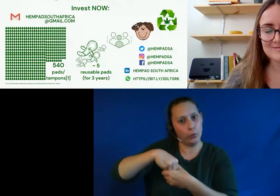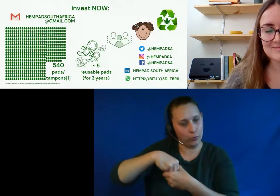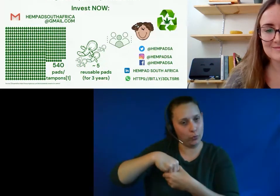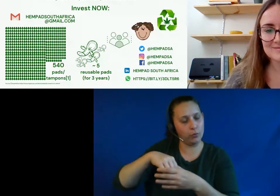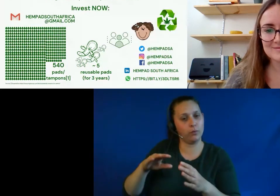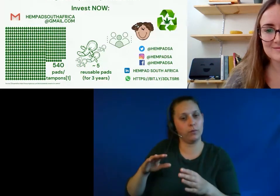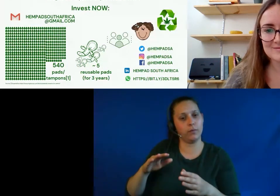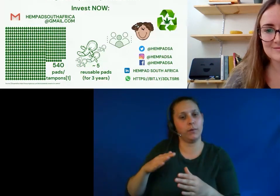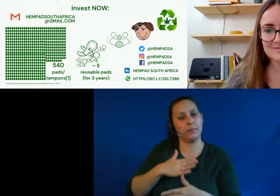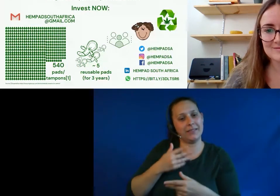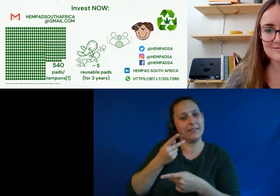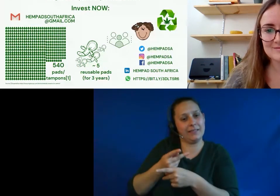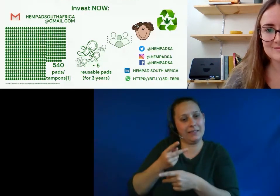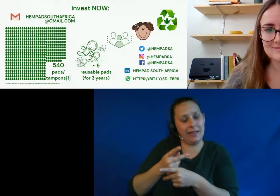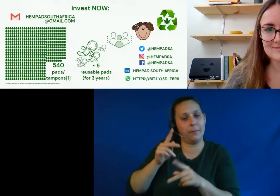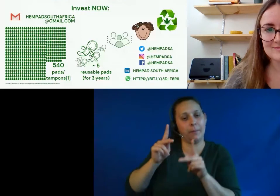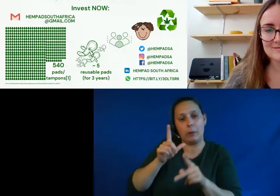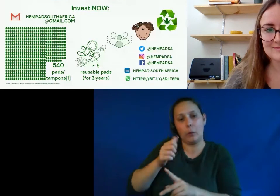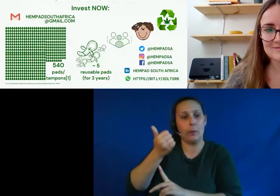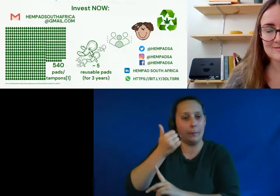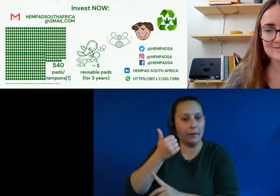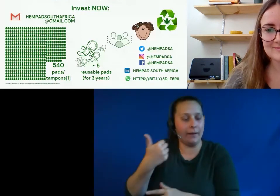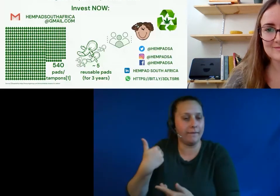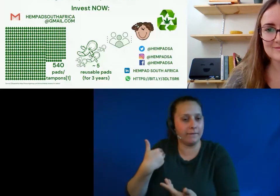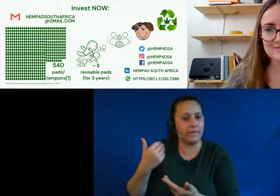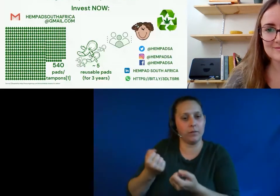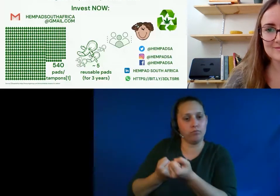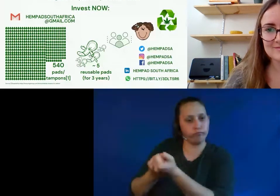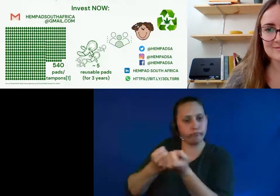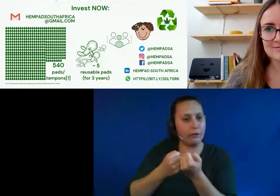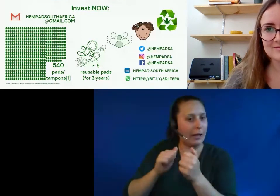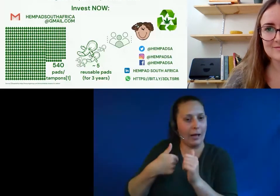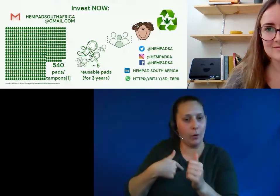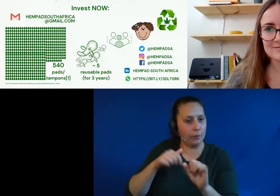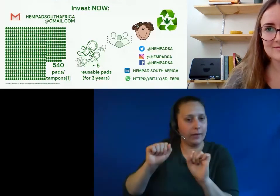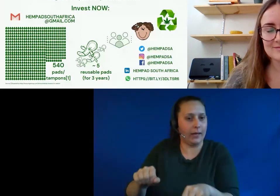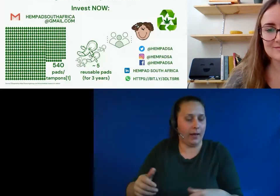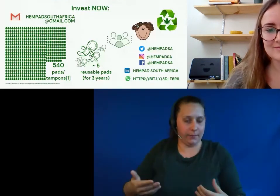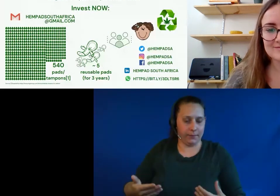please take care of our menstruators and assist in whichever way and whatever way possible.